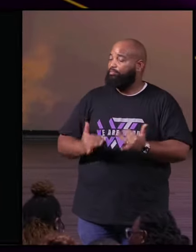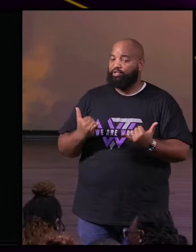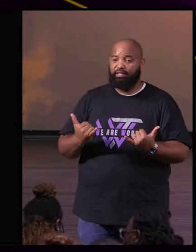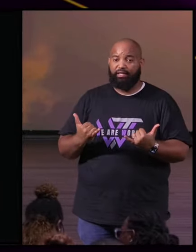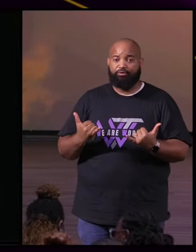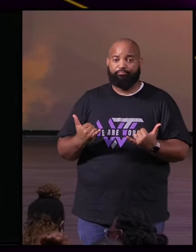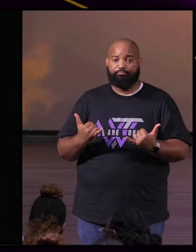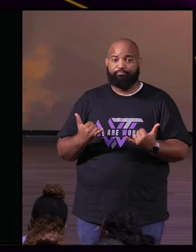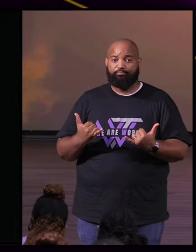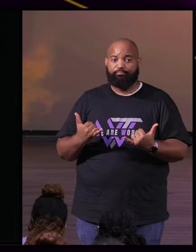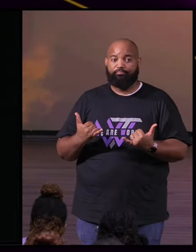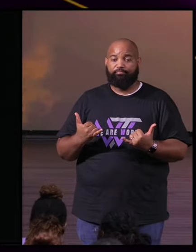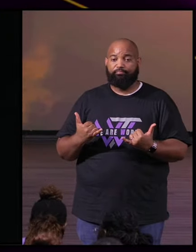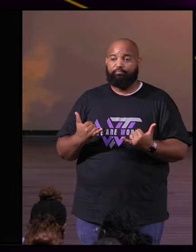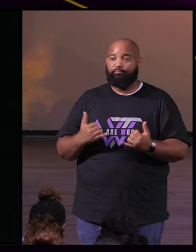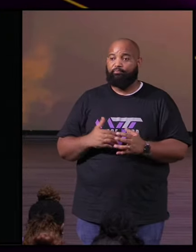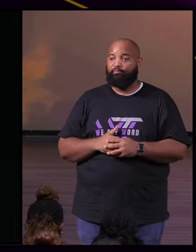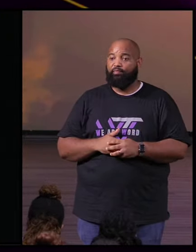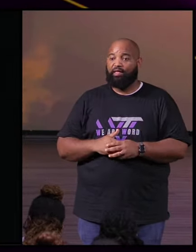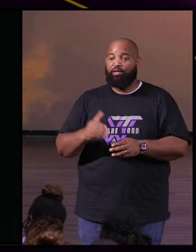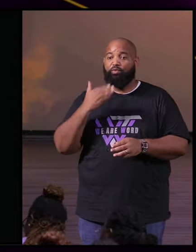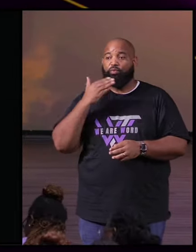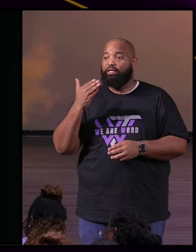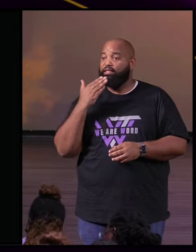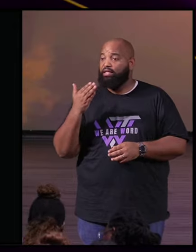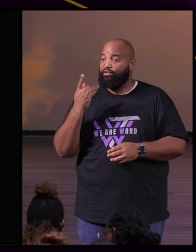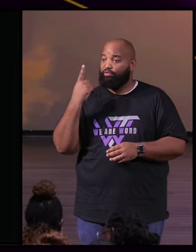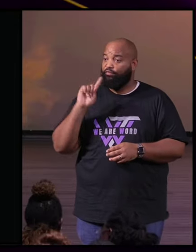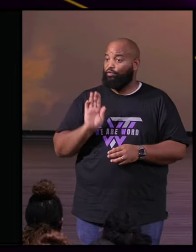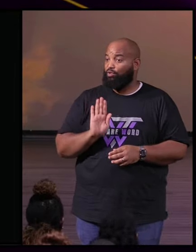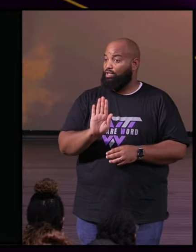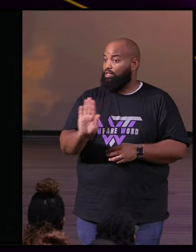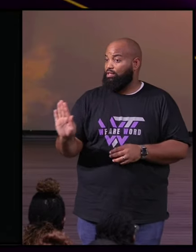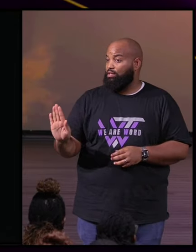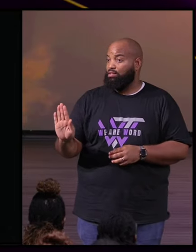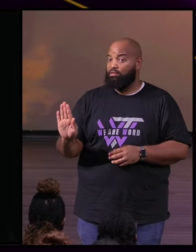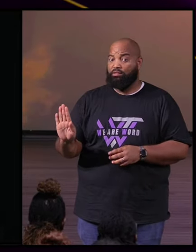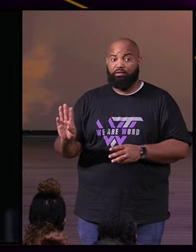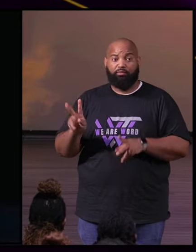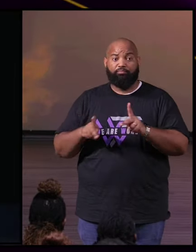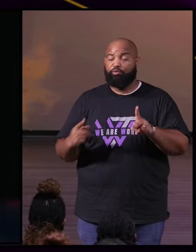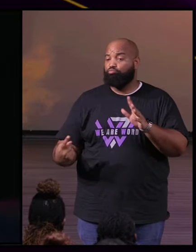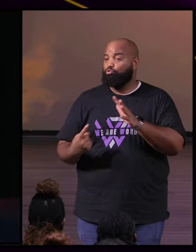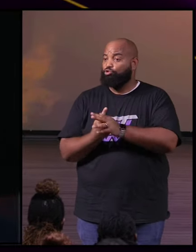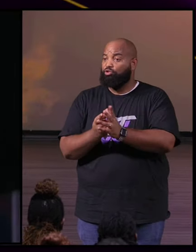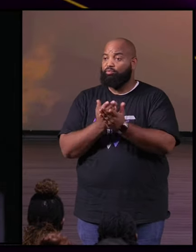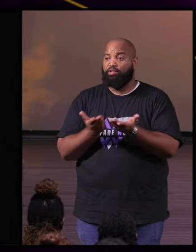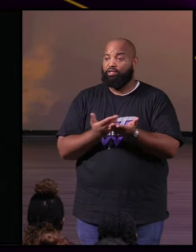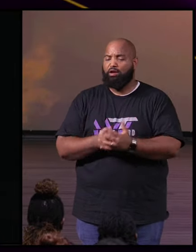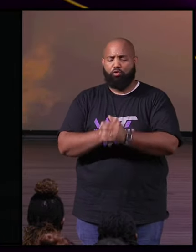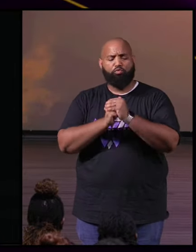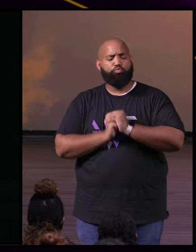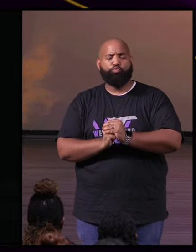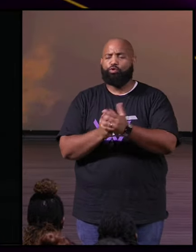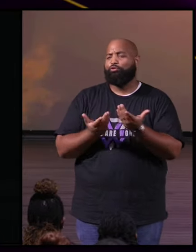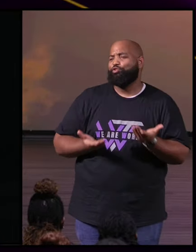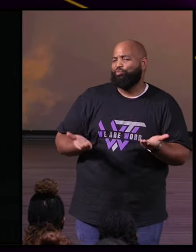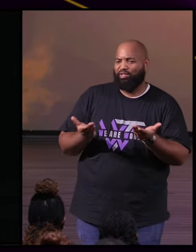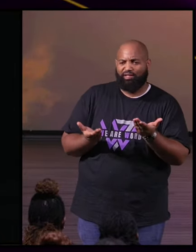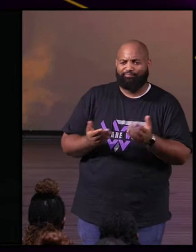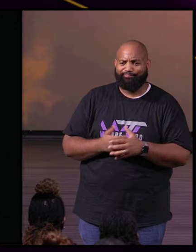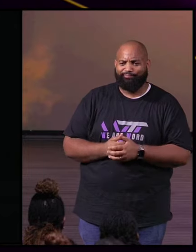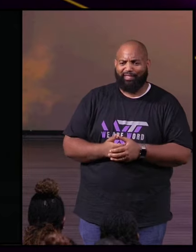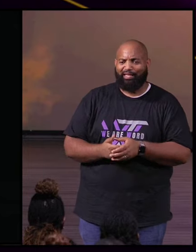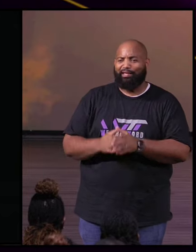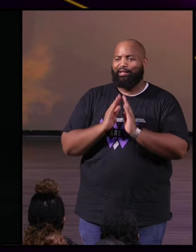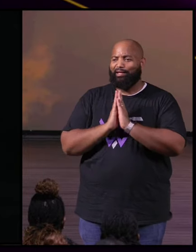now. I thank you for their witness in this place. I thank you for their worship in this place.